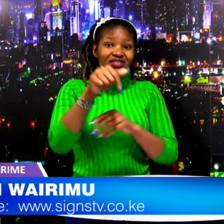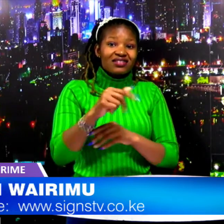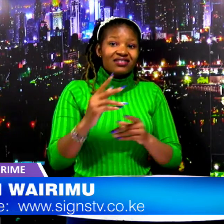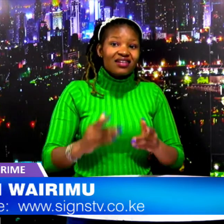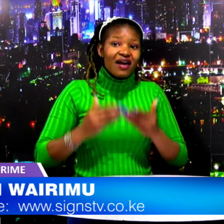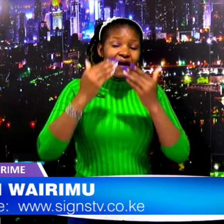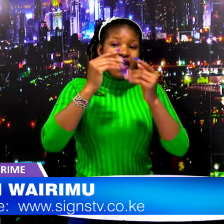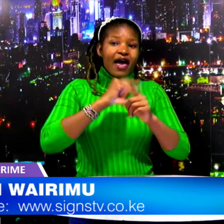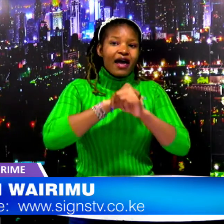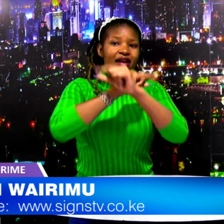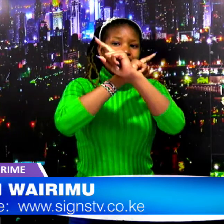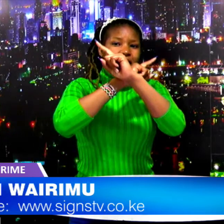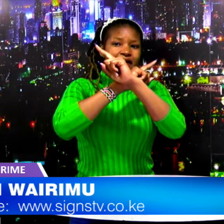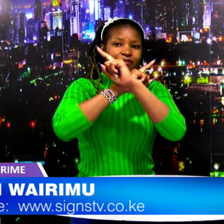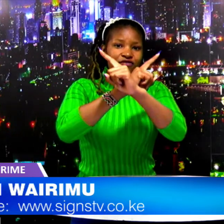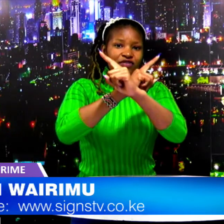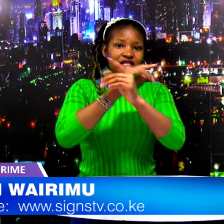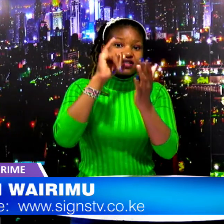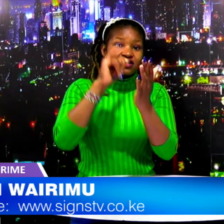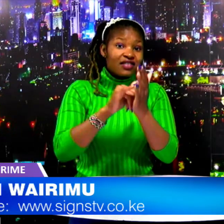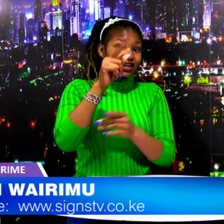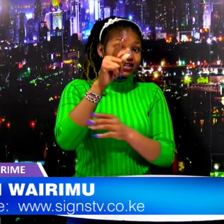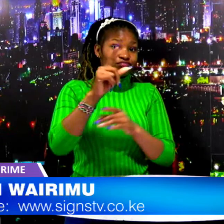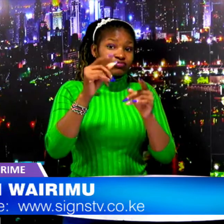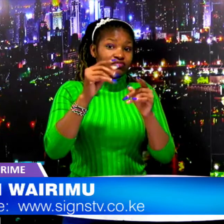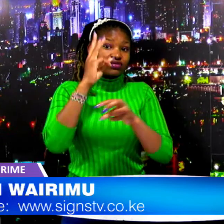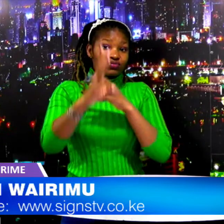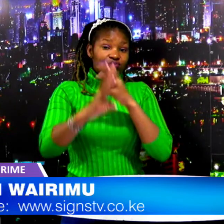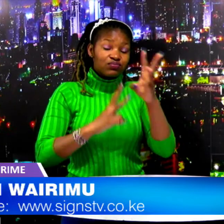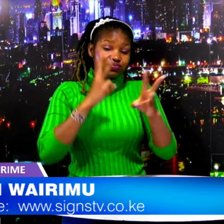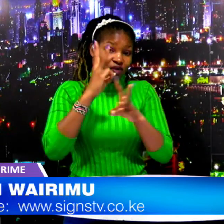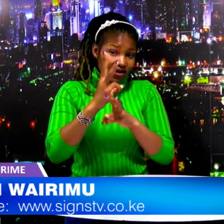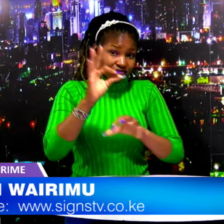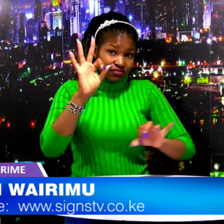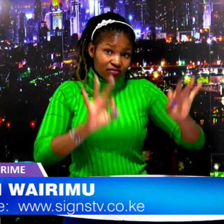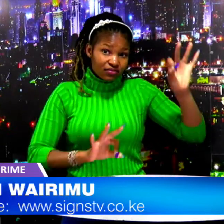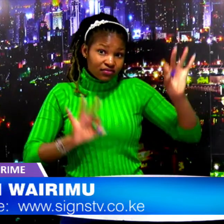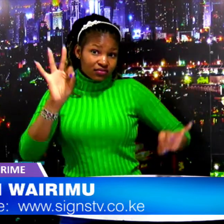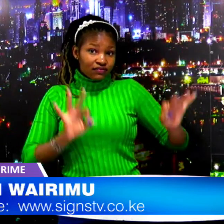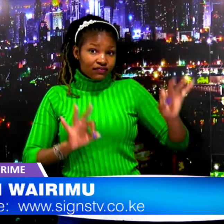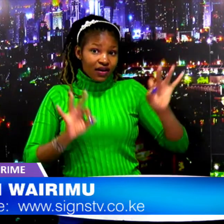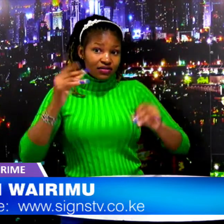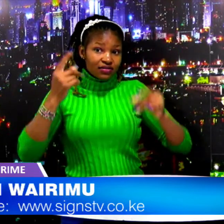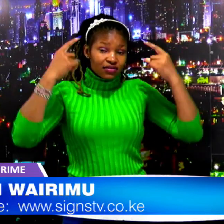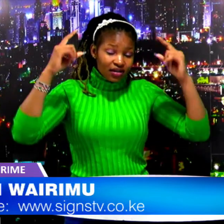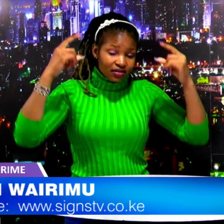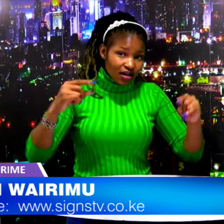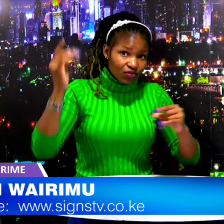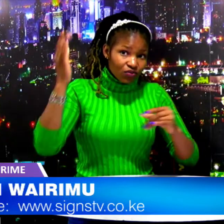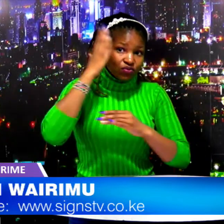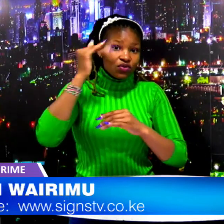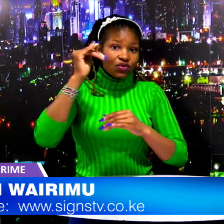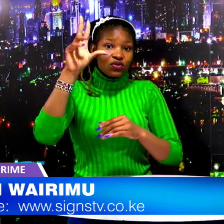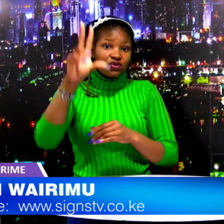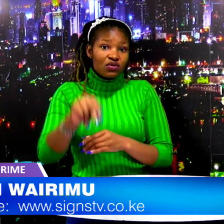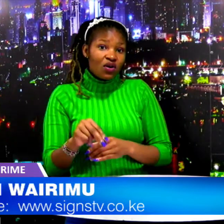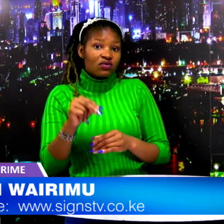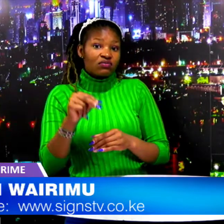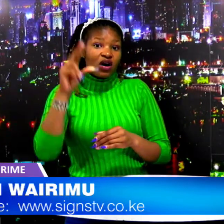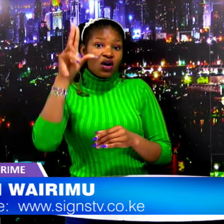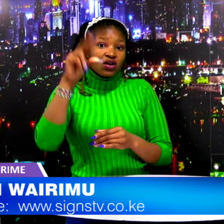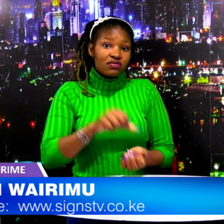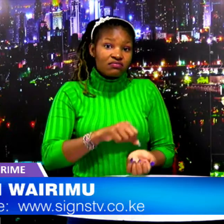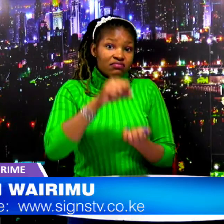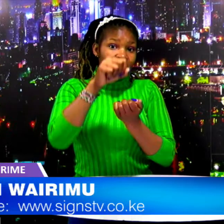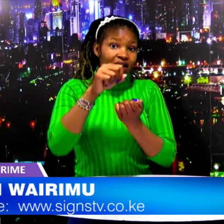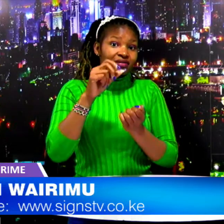Collins is a statement to the power of self-confidence and determination, proving that in